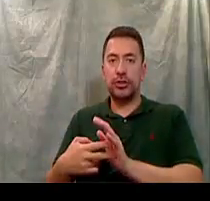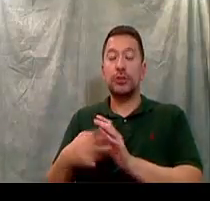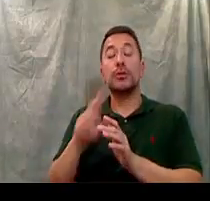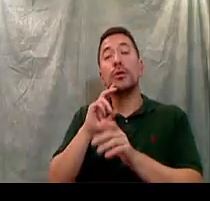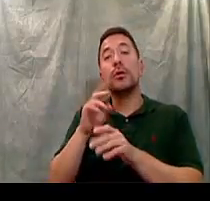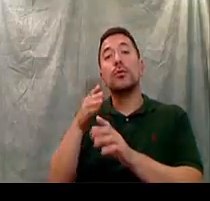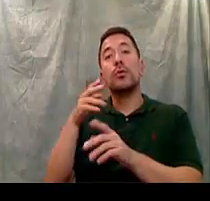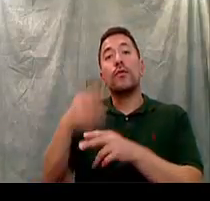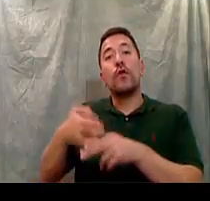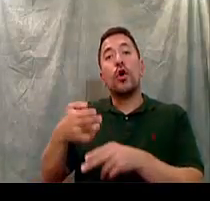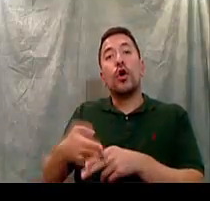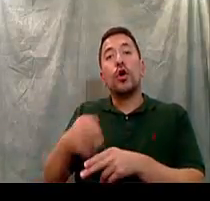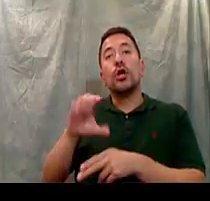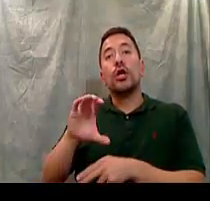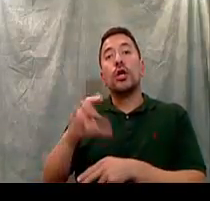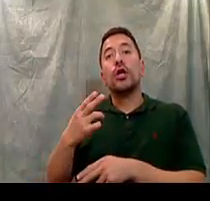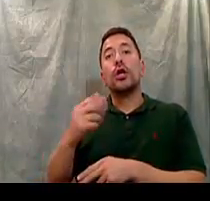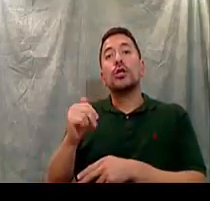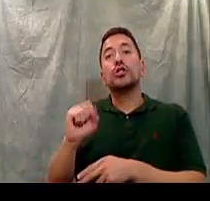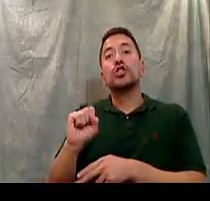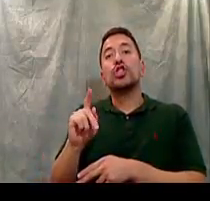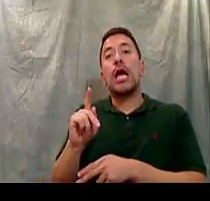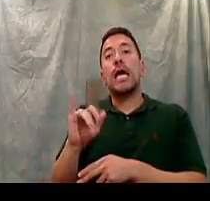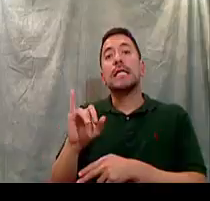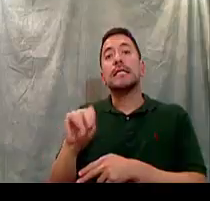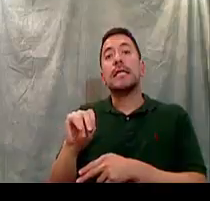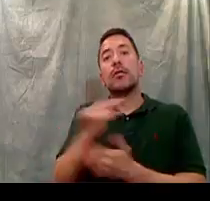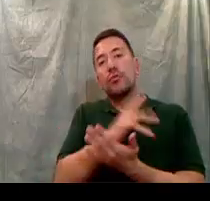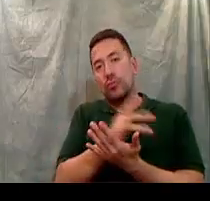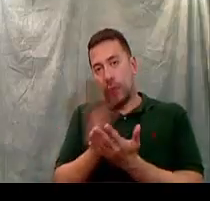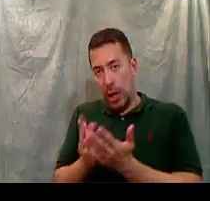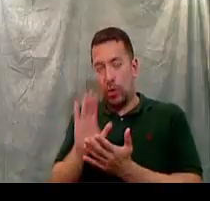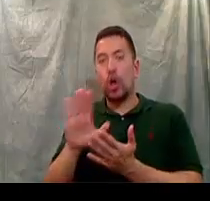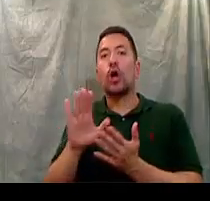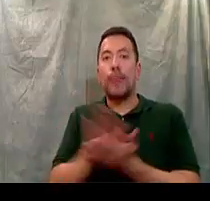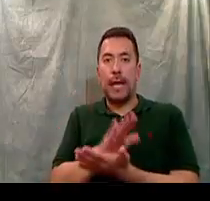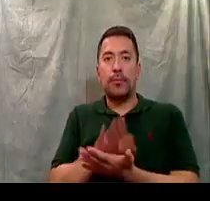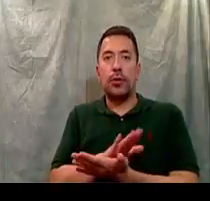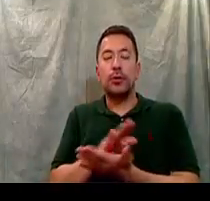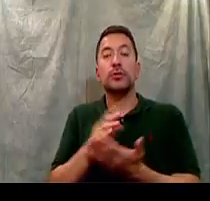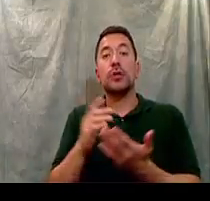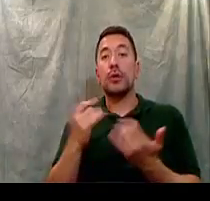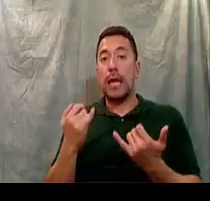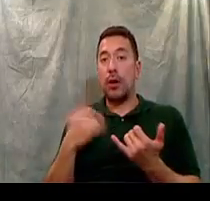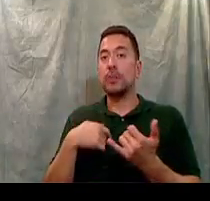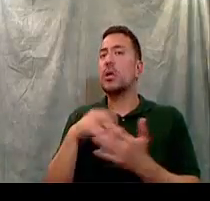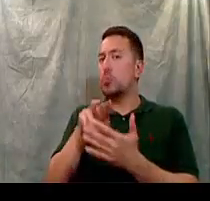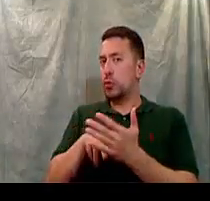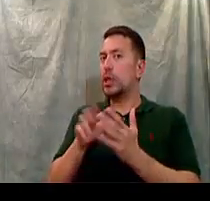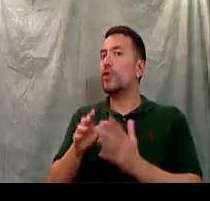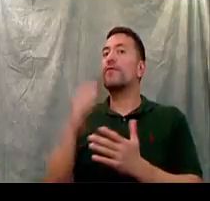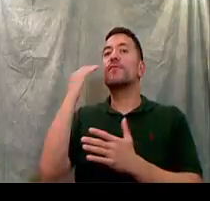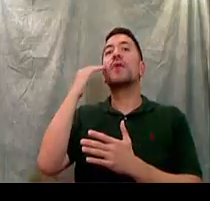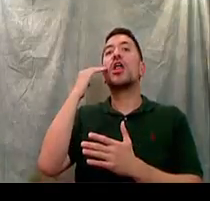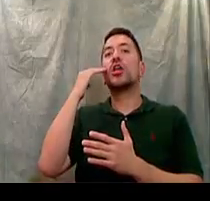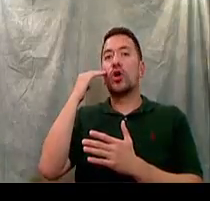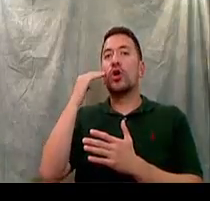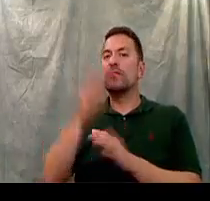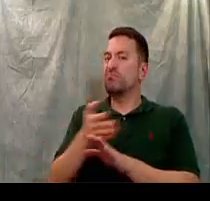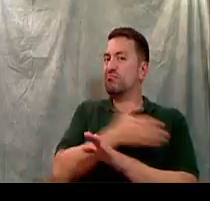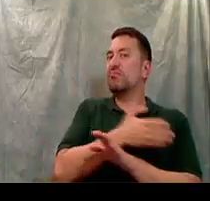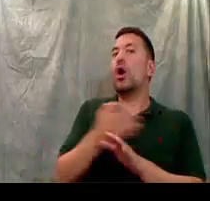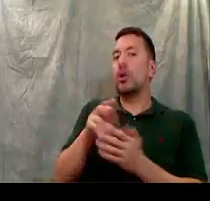to Chaskin throughout this broader paper, right? So I'm at this point as a reader familiar with Chaskin,